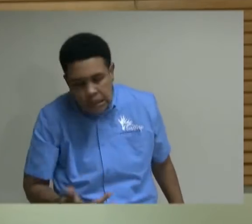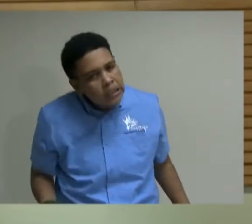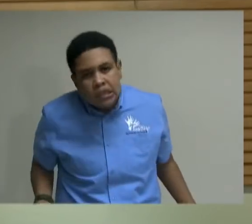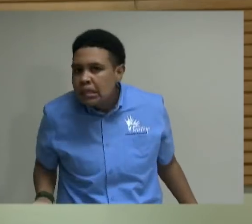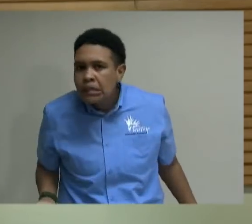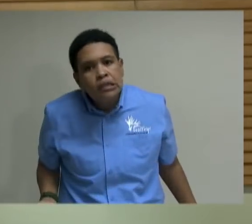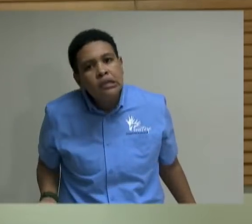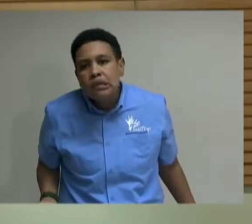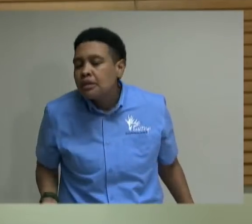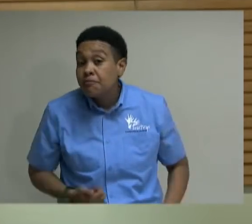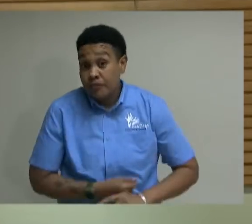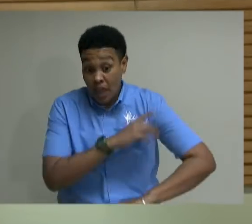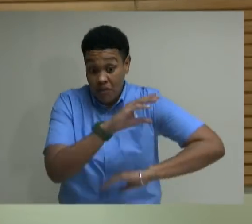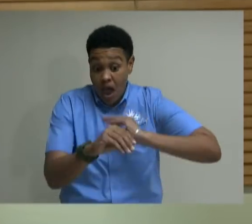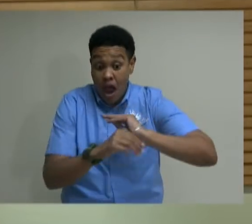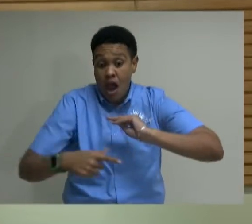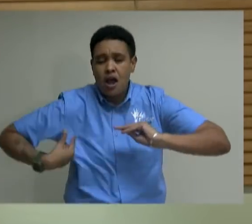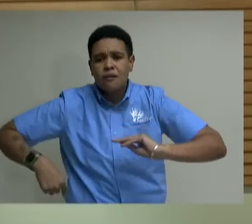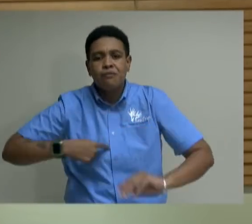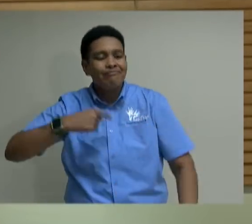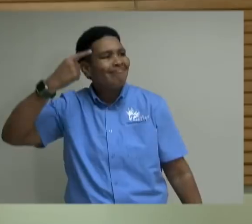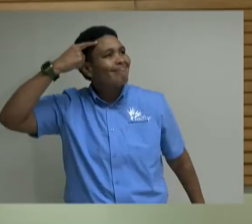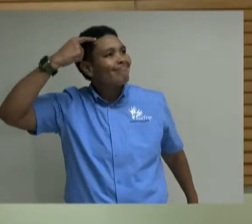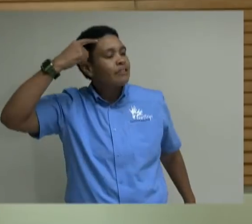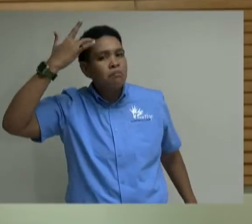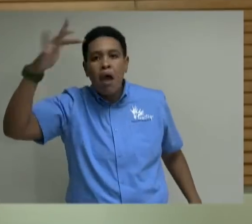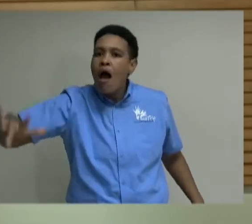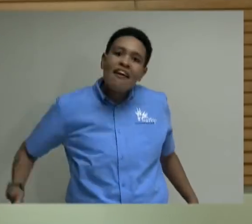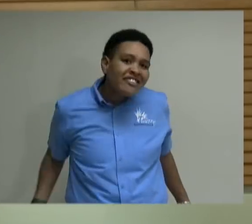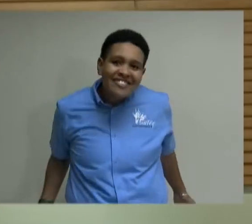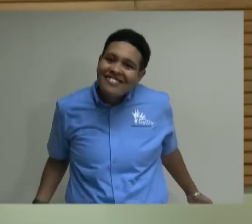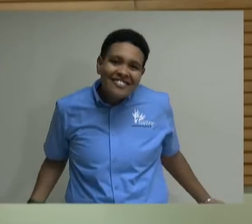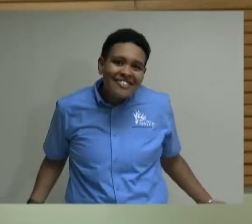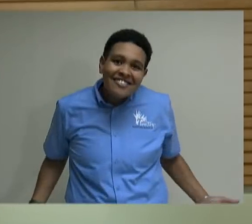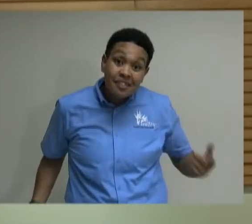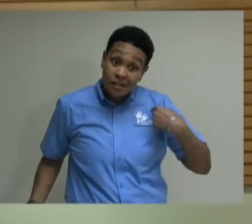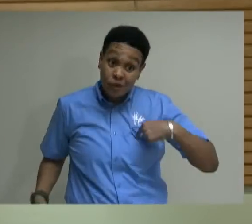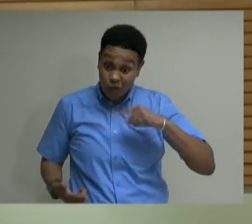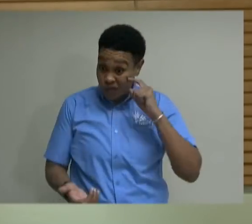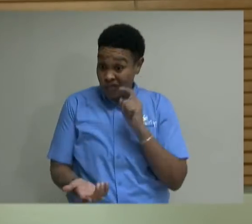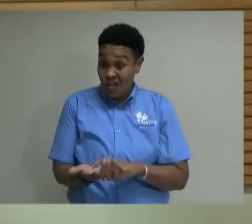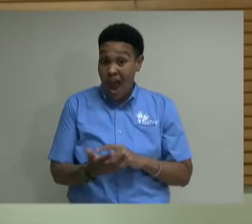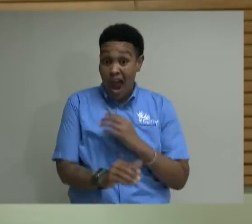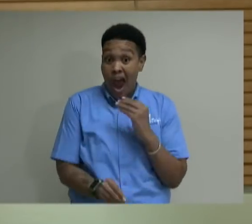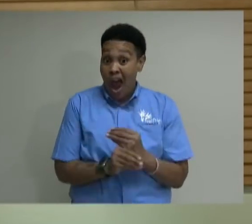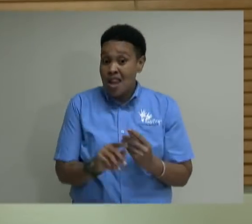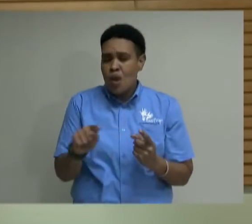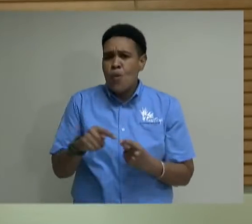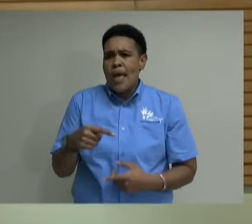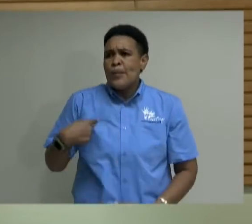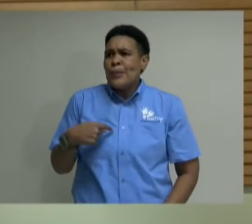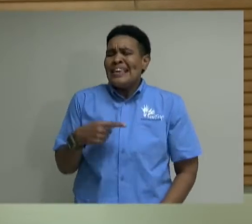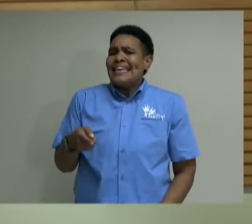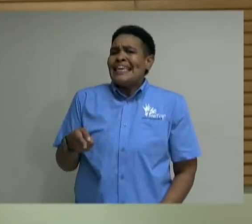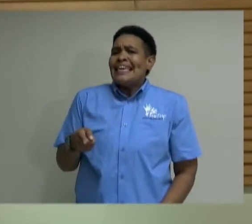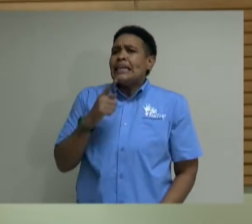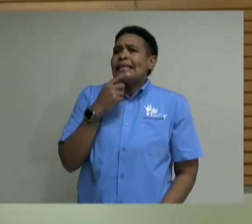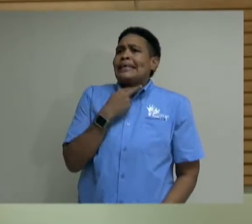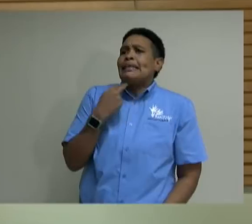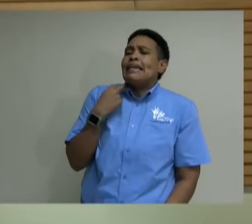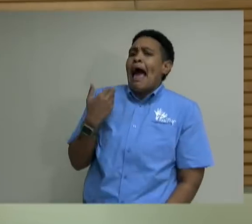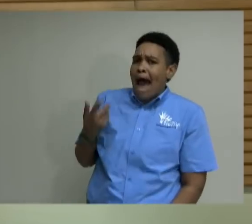We are smart and recognize when we are at